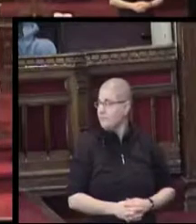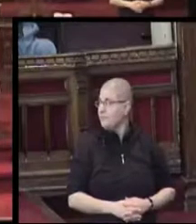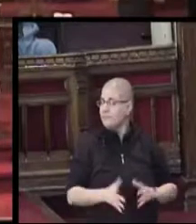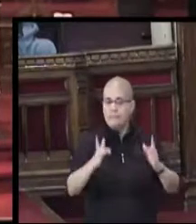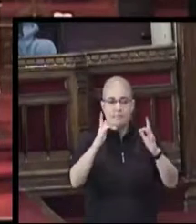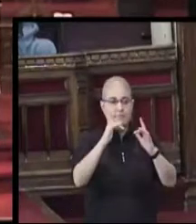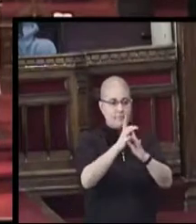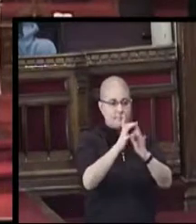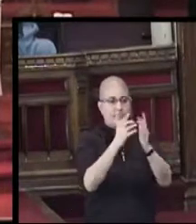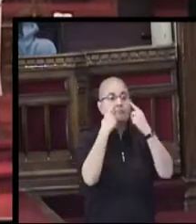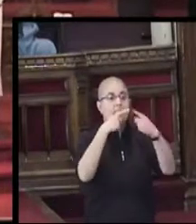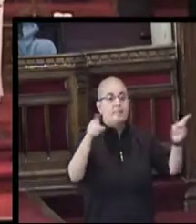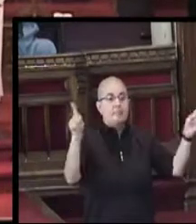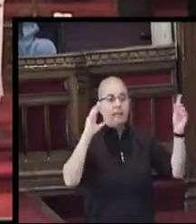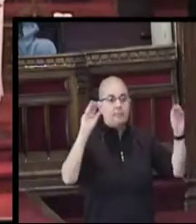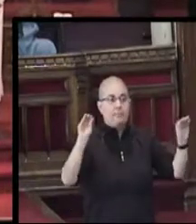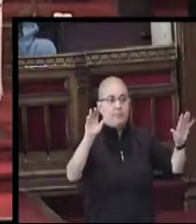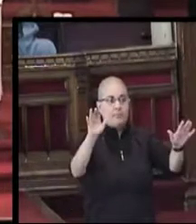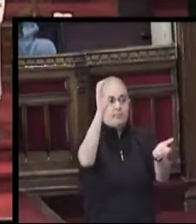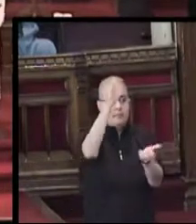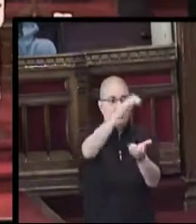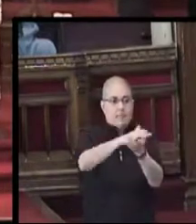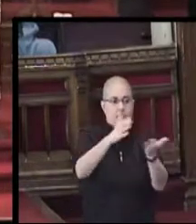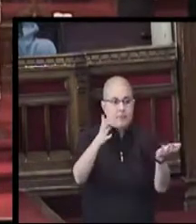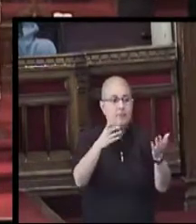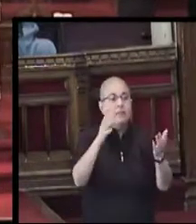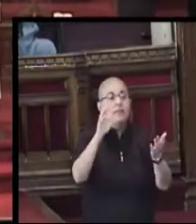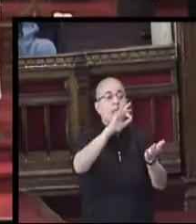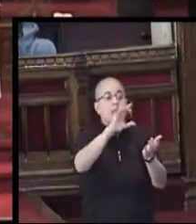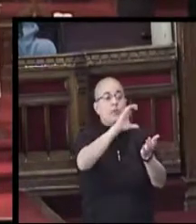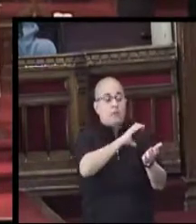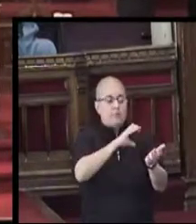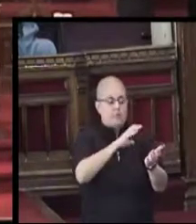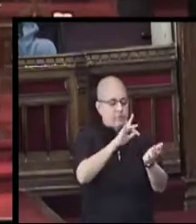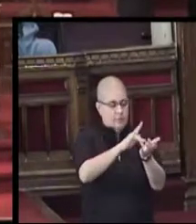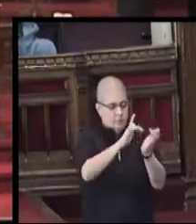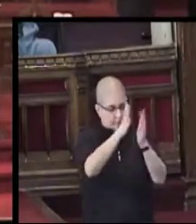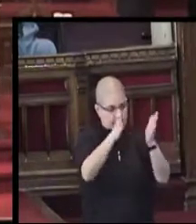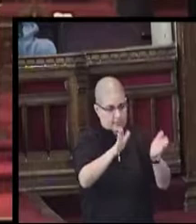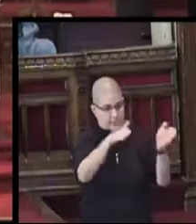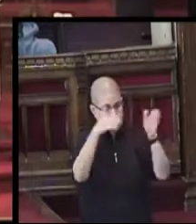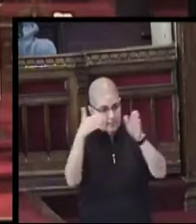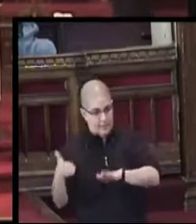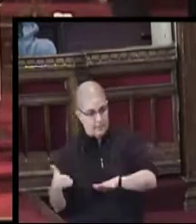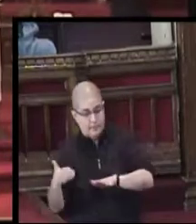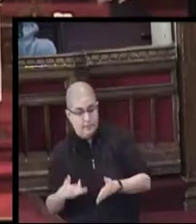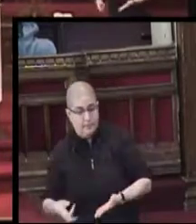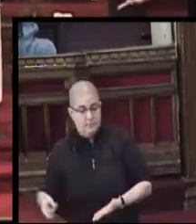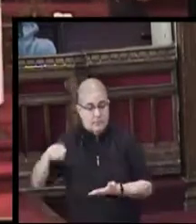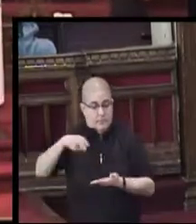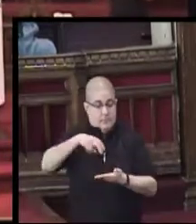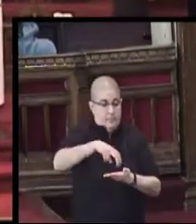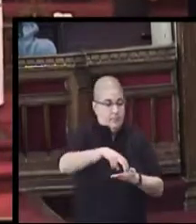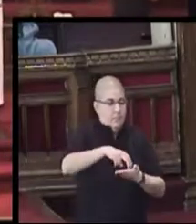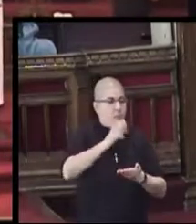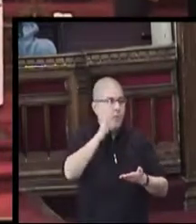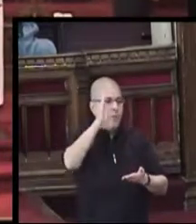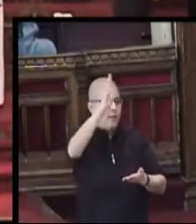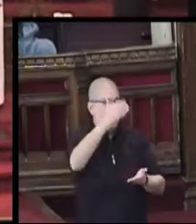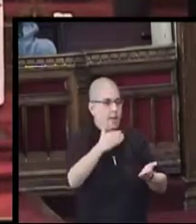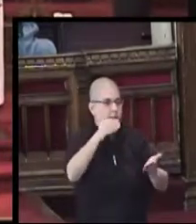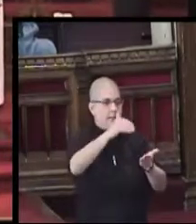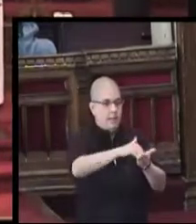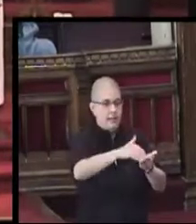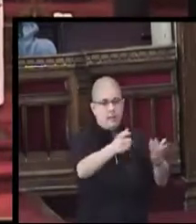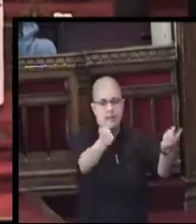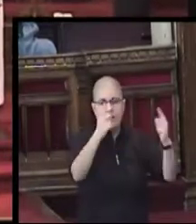Let us proclaim the mystery of our faith. Christ has died. Christ is risen. Christ will come again.